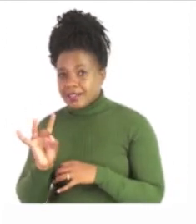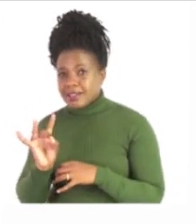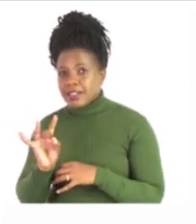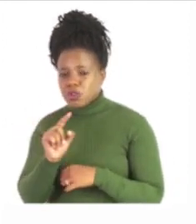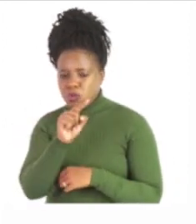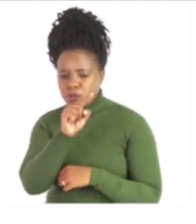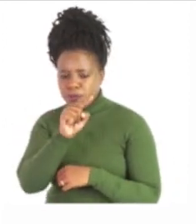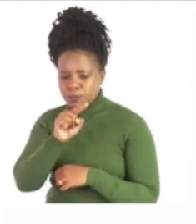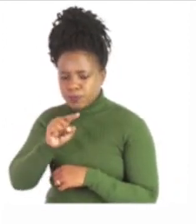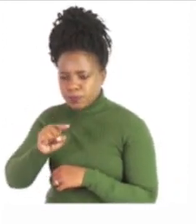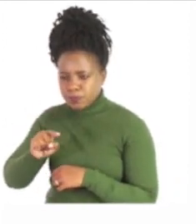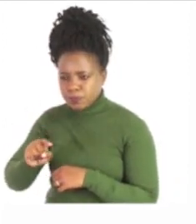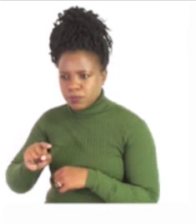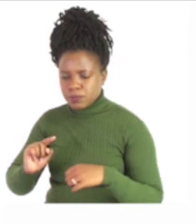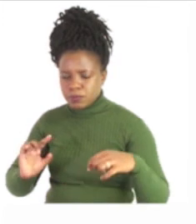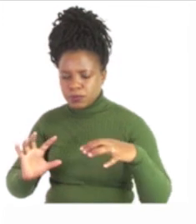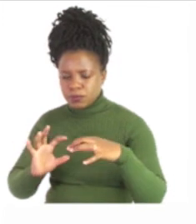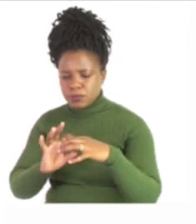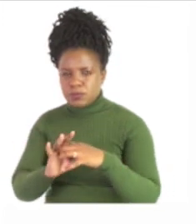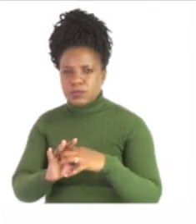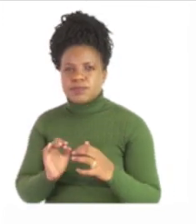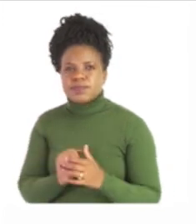answer on the right hand side?